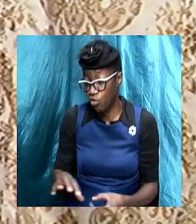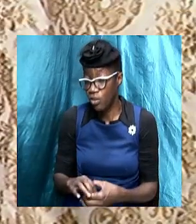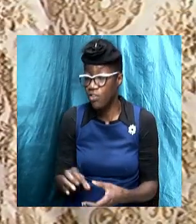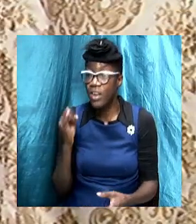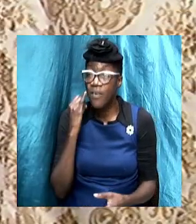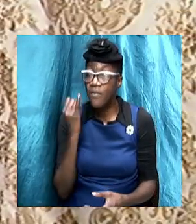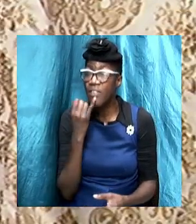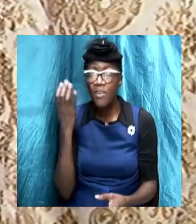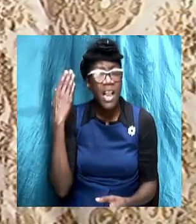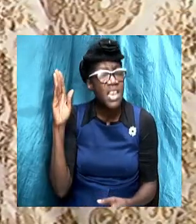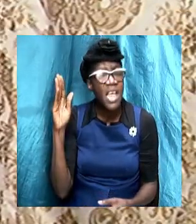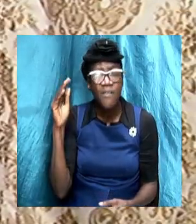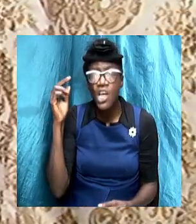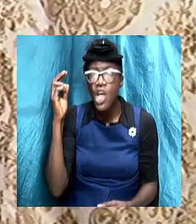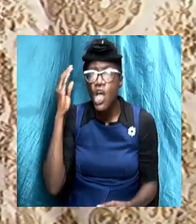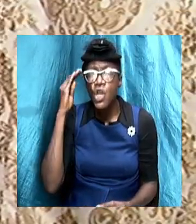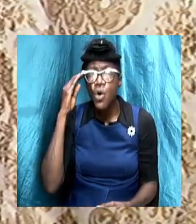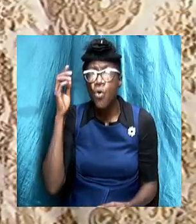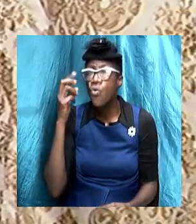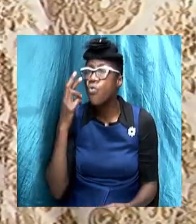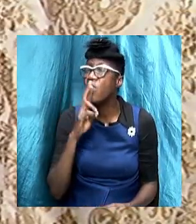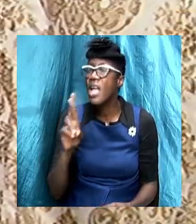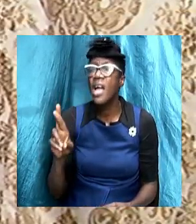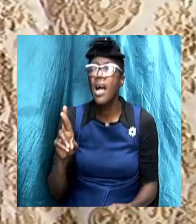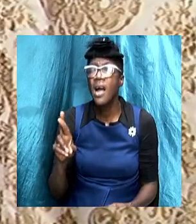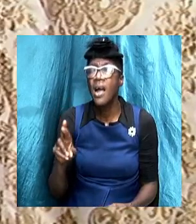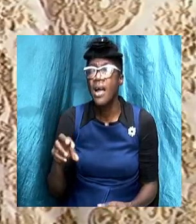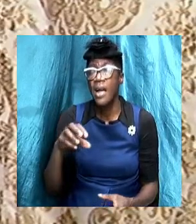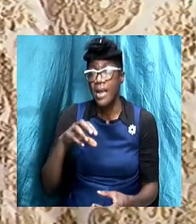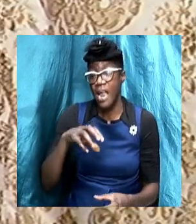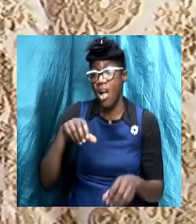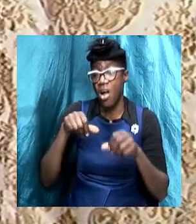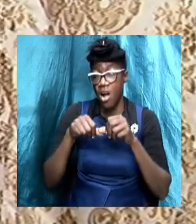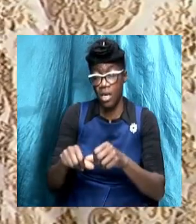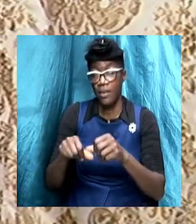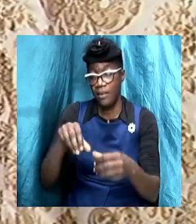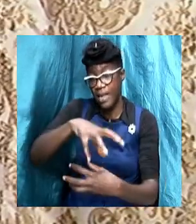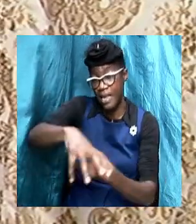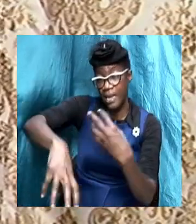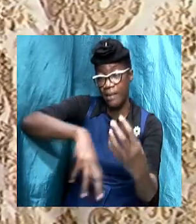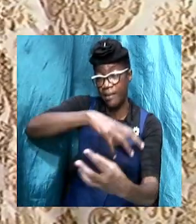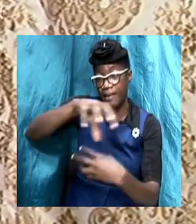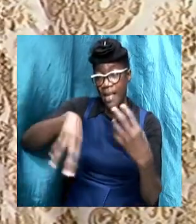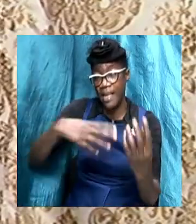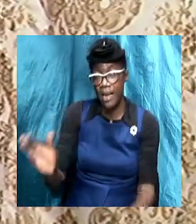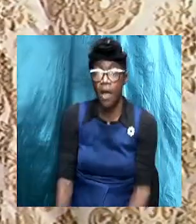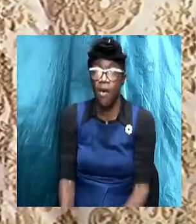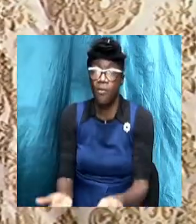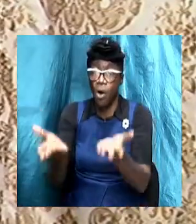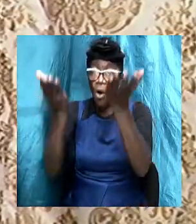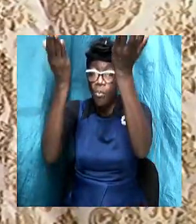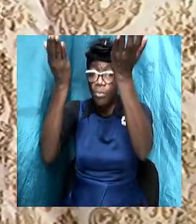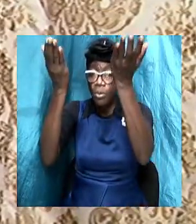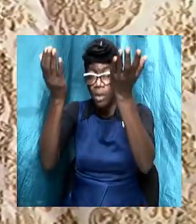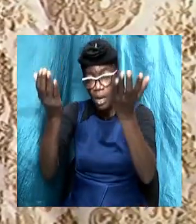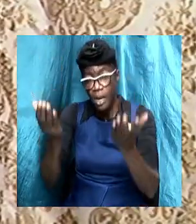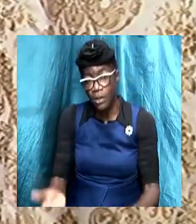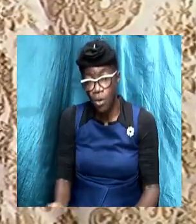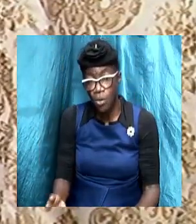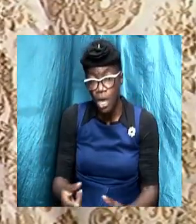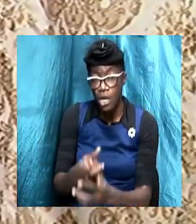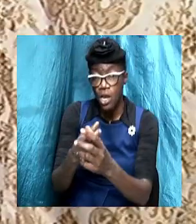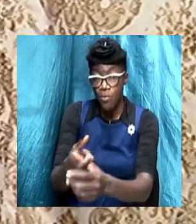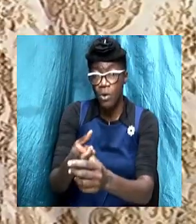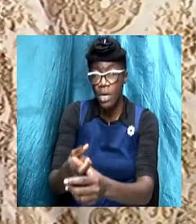they are, they were constantly in a cycle of up and down. They were constantly running from